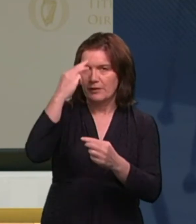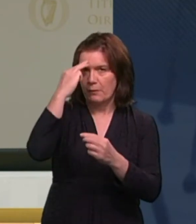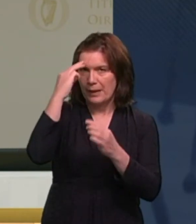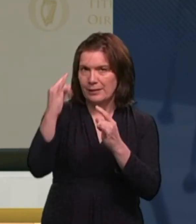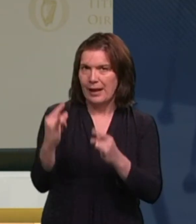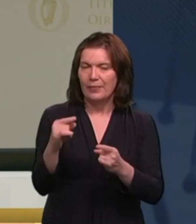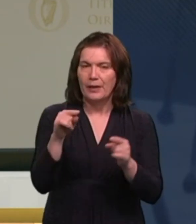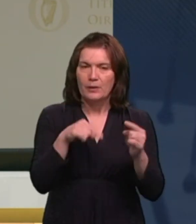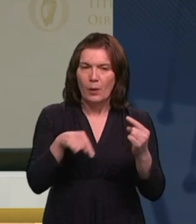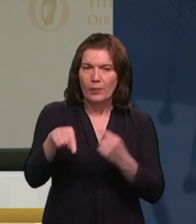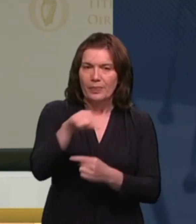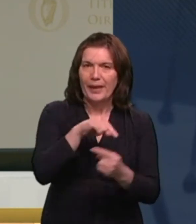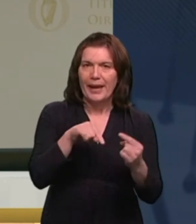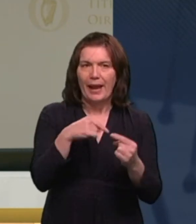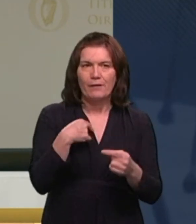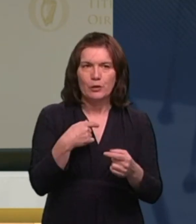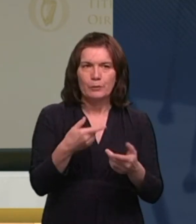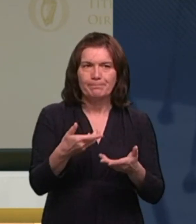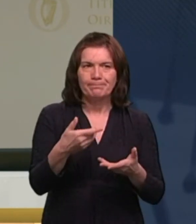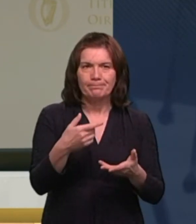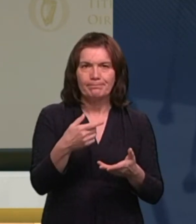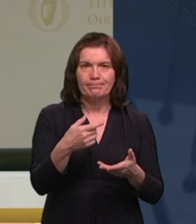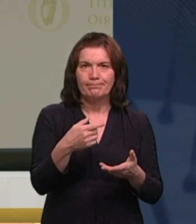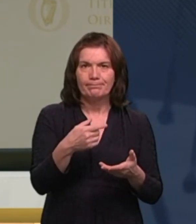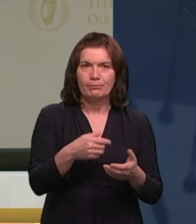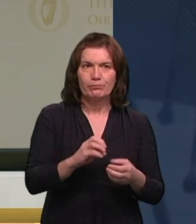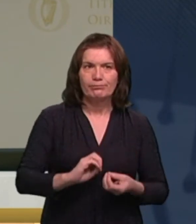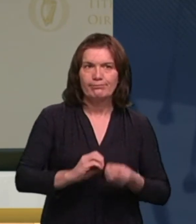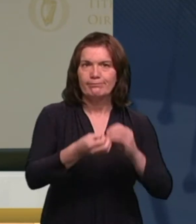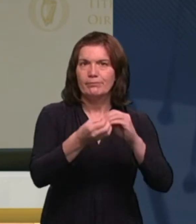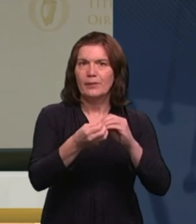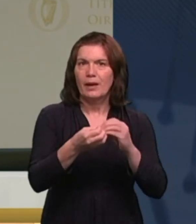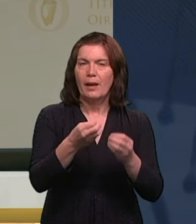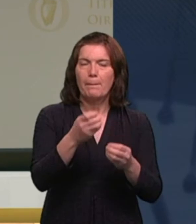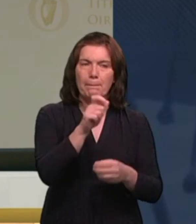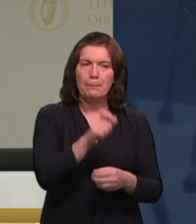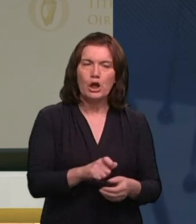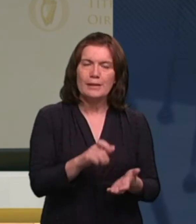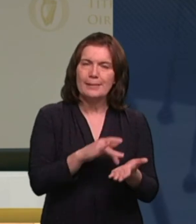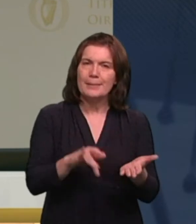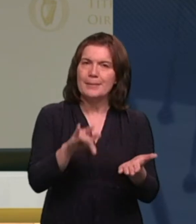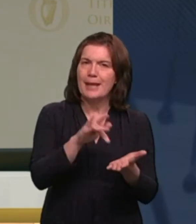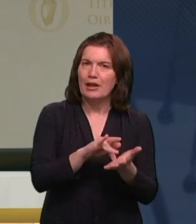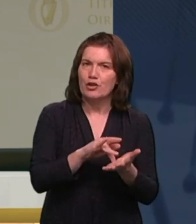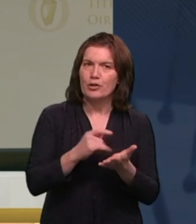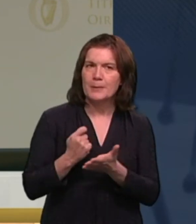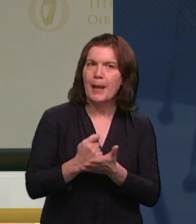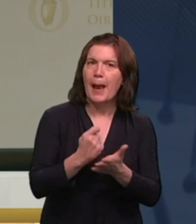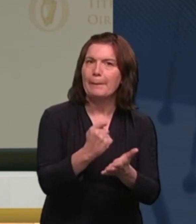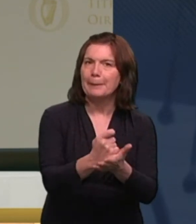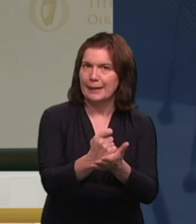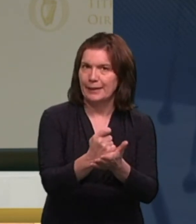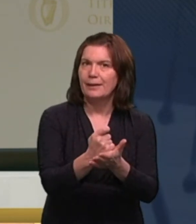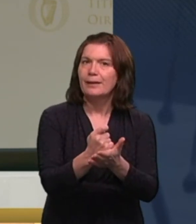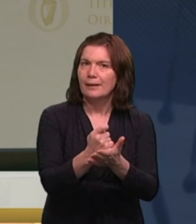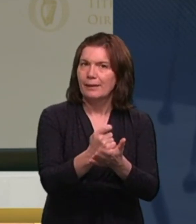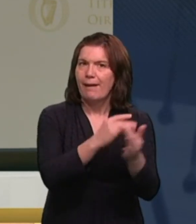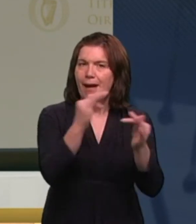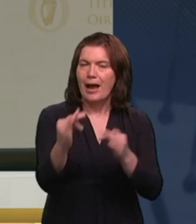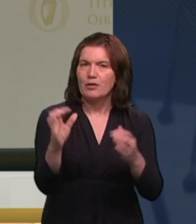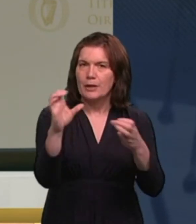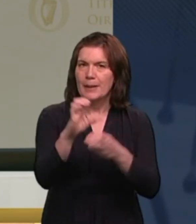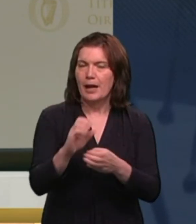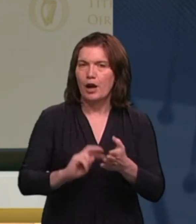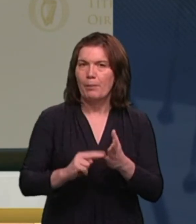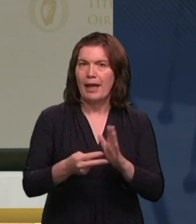with the most person-centred and timely placement for people who often present with quite complex needs. And the